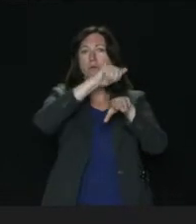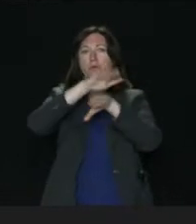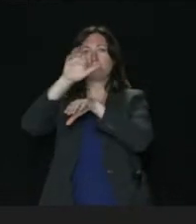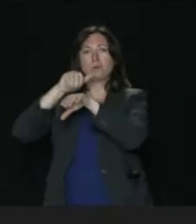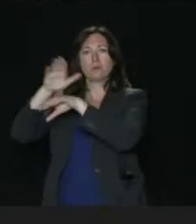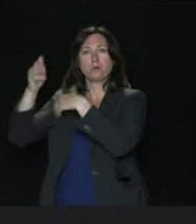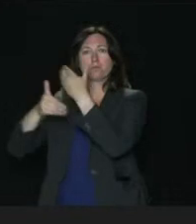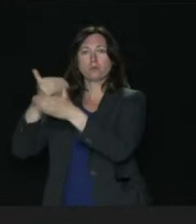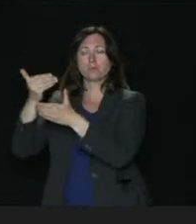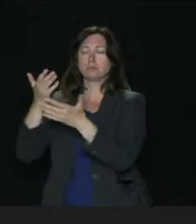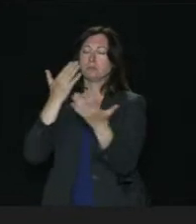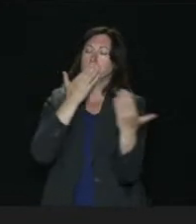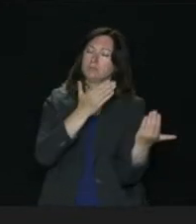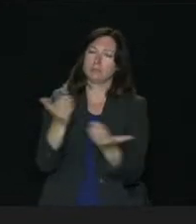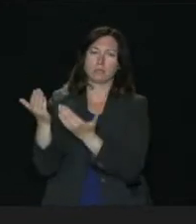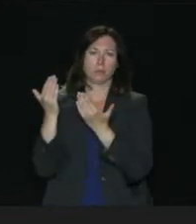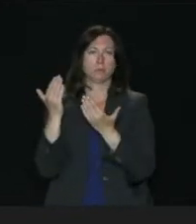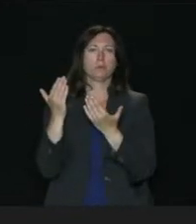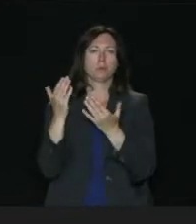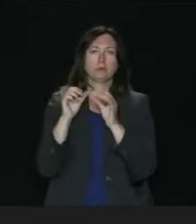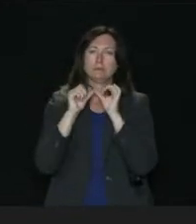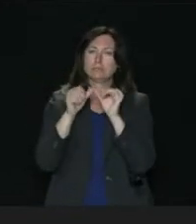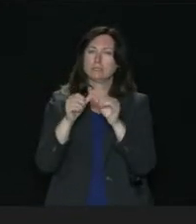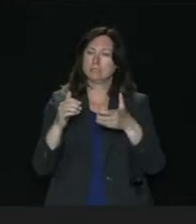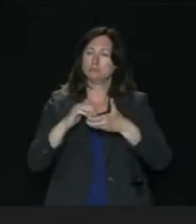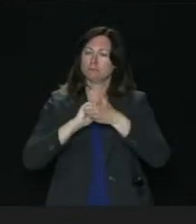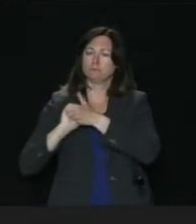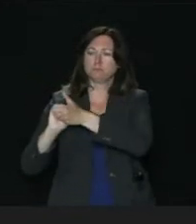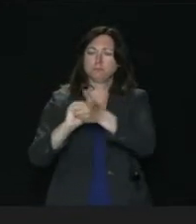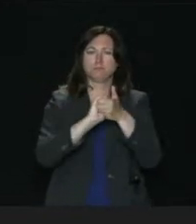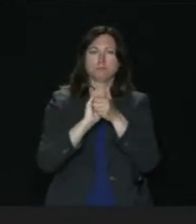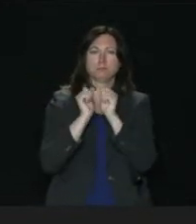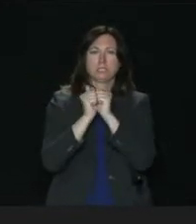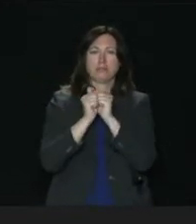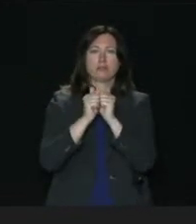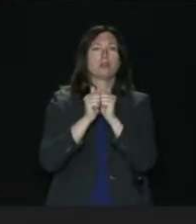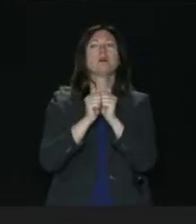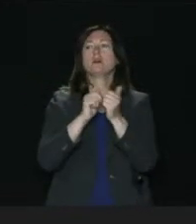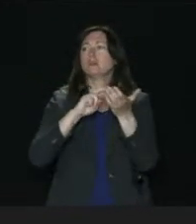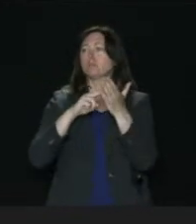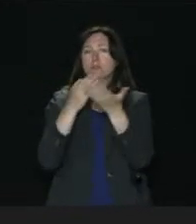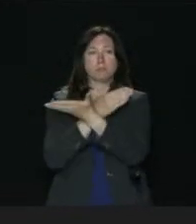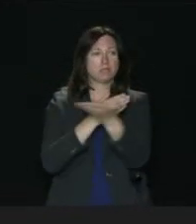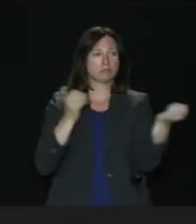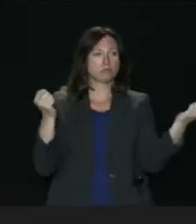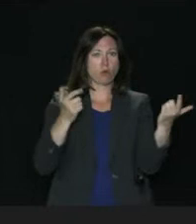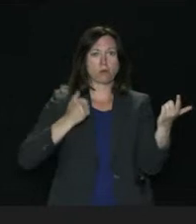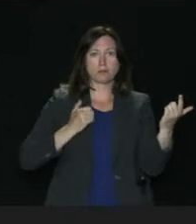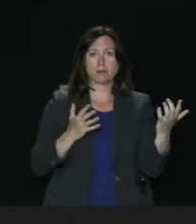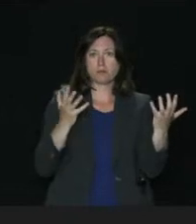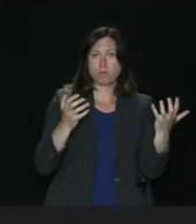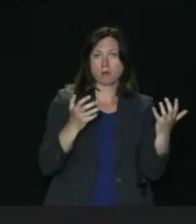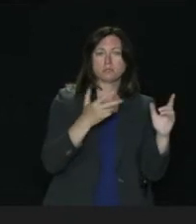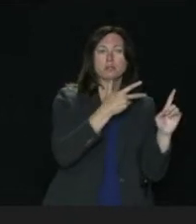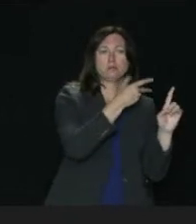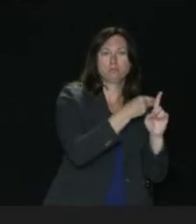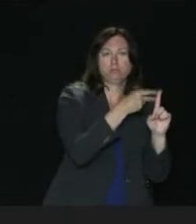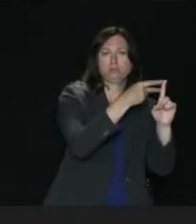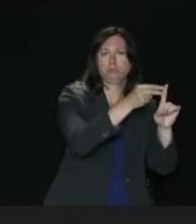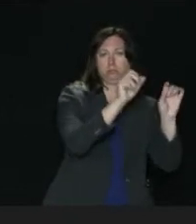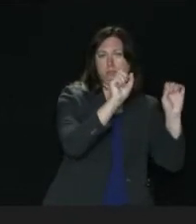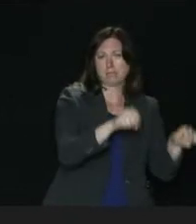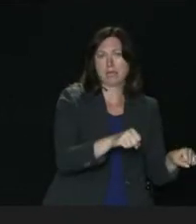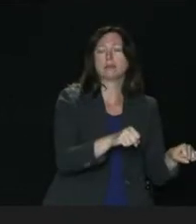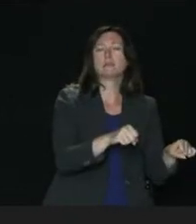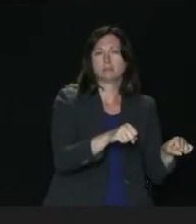start. We will continue our work until there are enough vaccines for Canadians to be fully vaccinated in the greatest